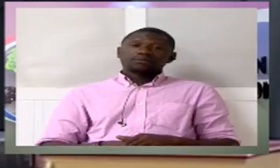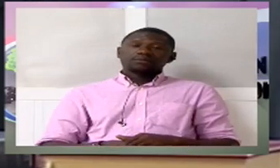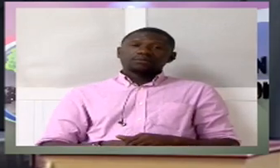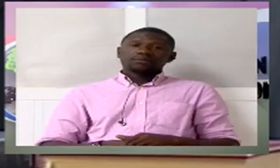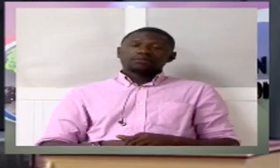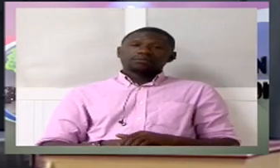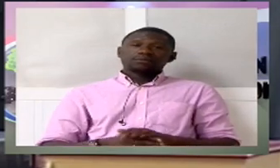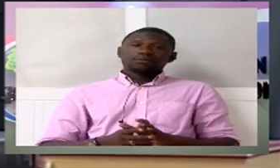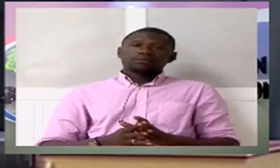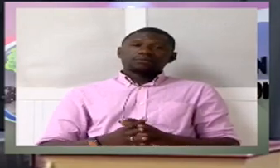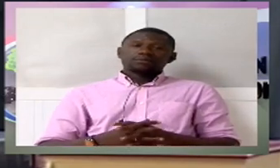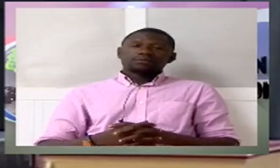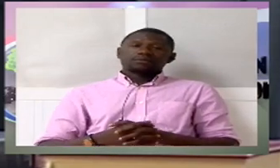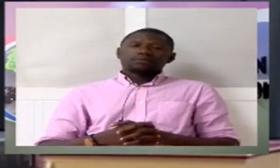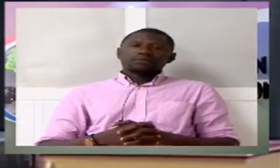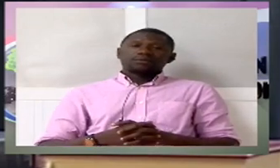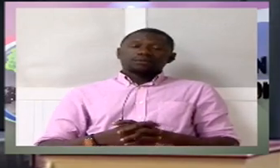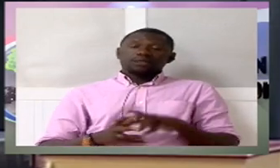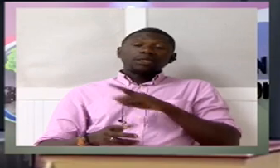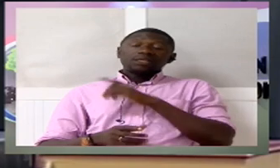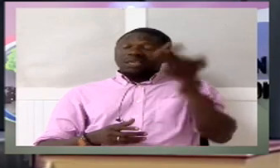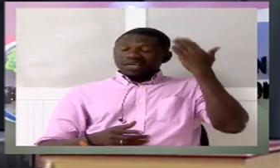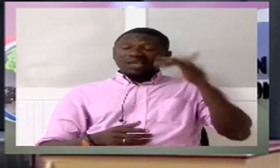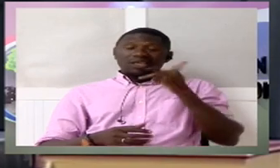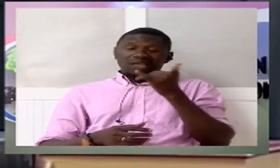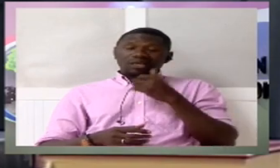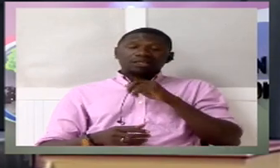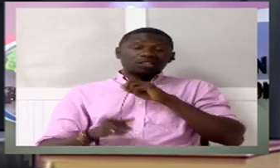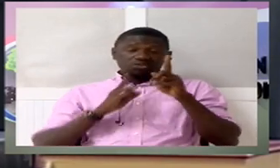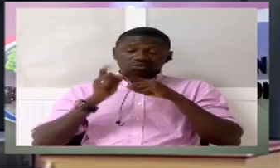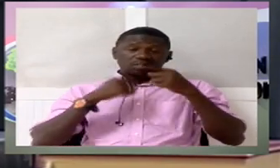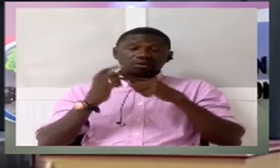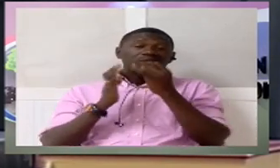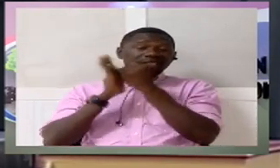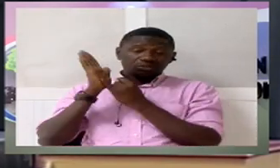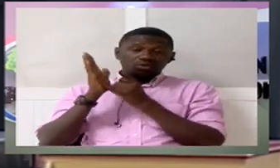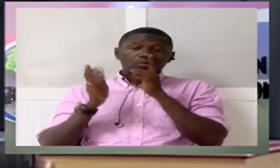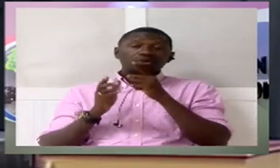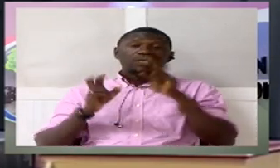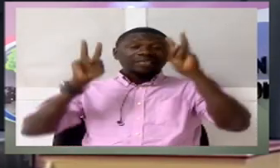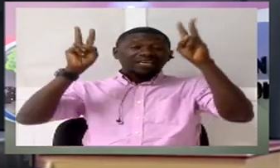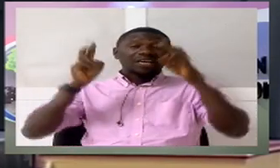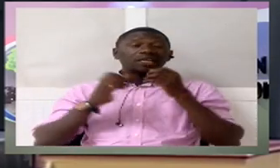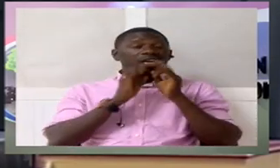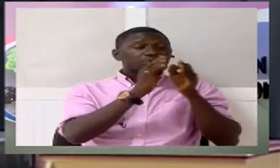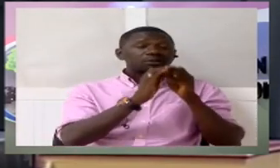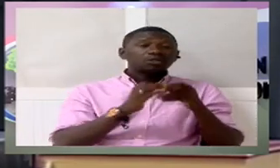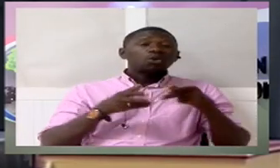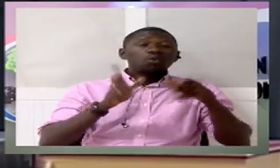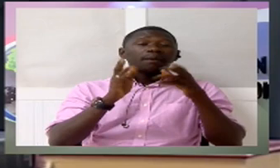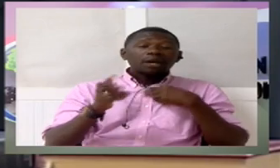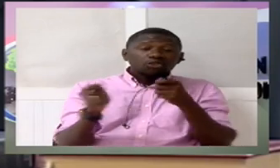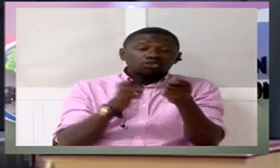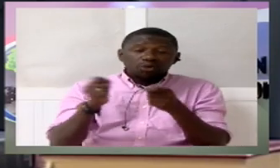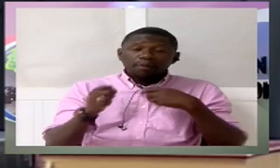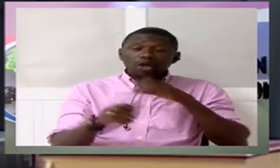kai kunna banko ta mandi yai la karatiji. They discussed about the issue, but her son told her that the way that I manage